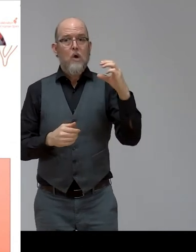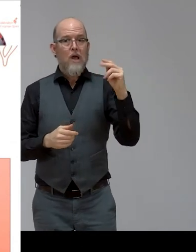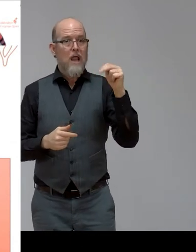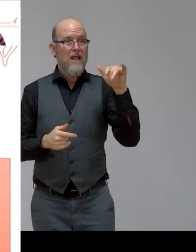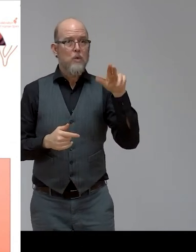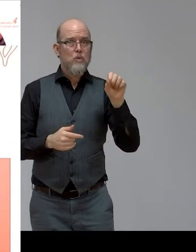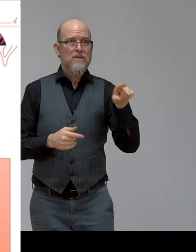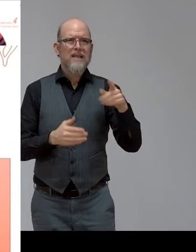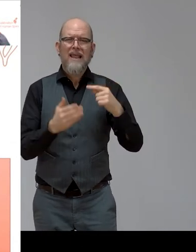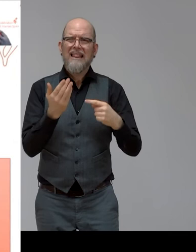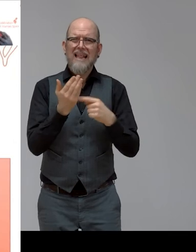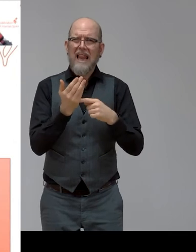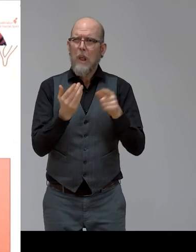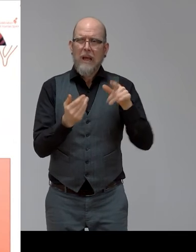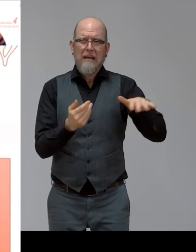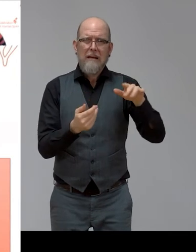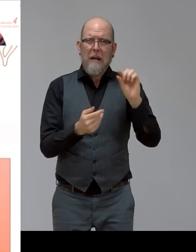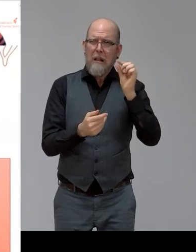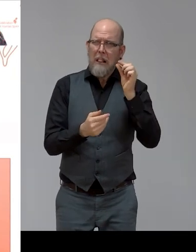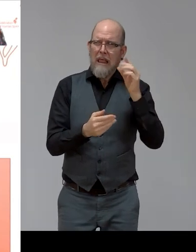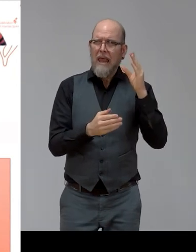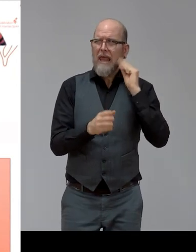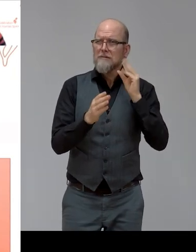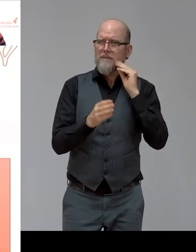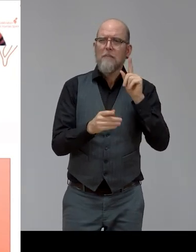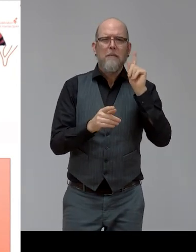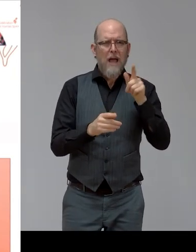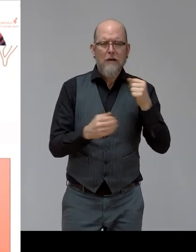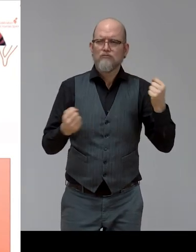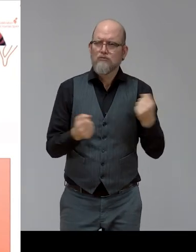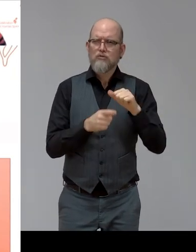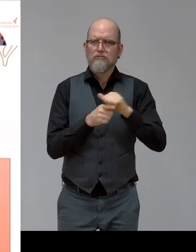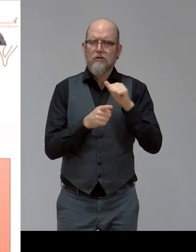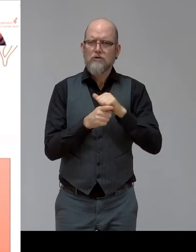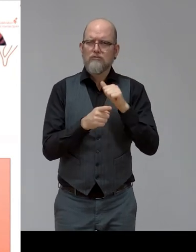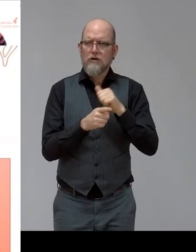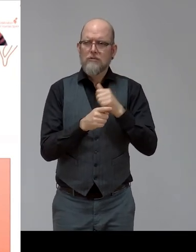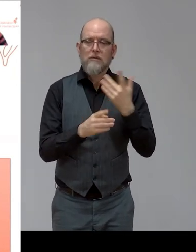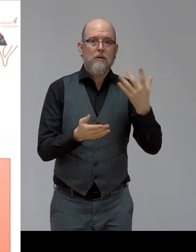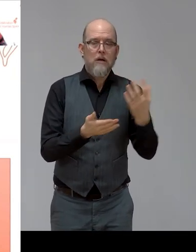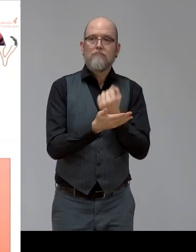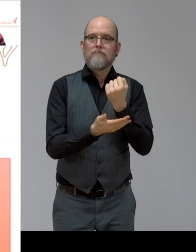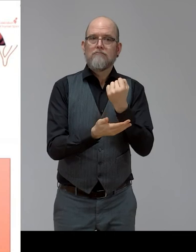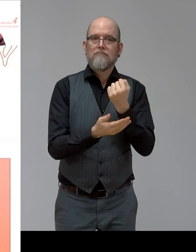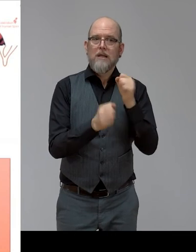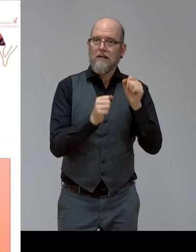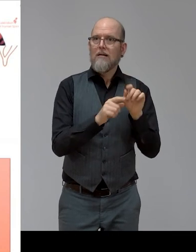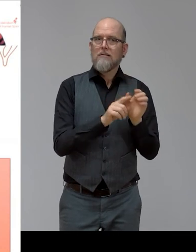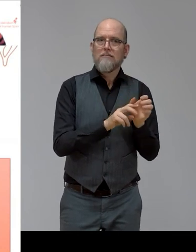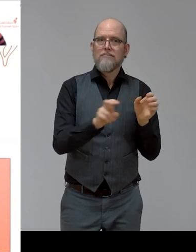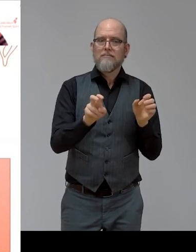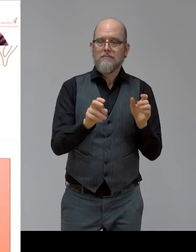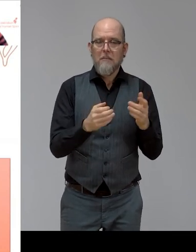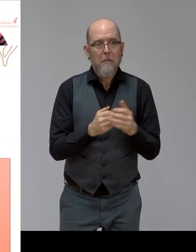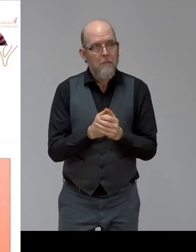needed lots of practice on working on computers. The iTool provided him with the choice of over 400 plus